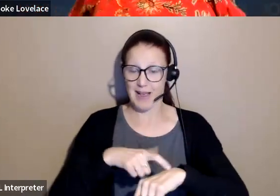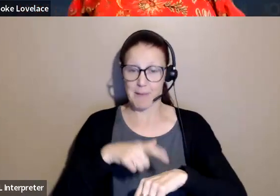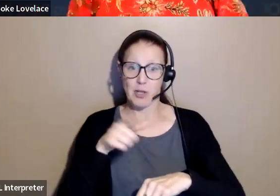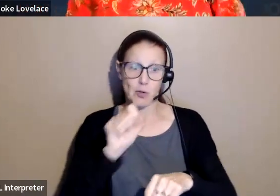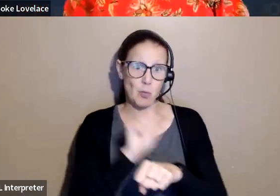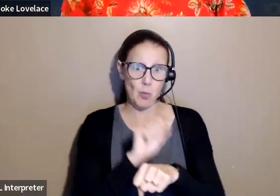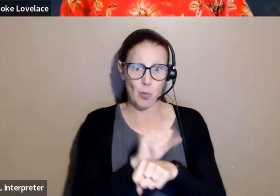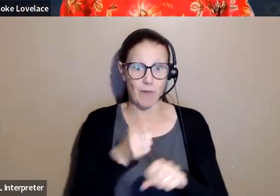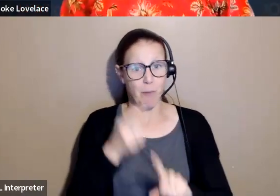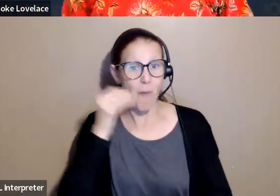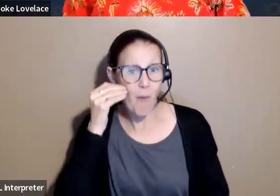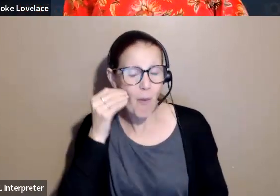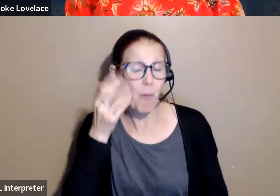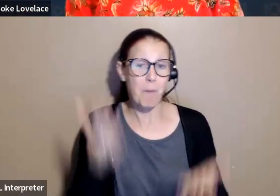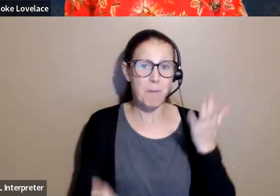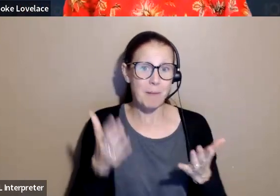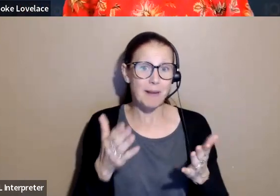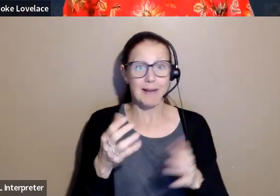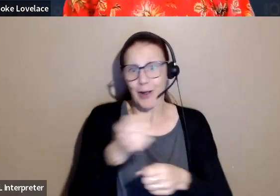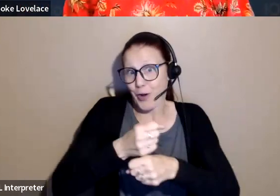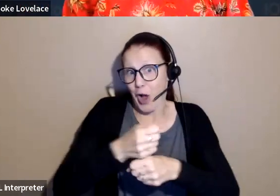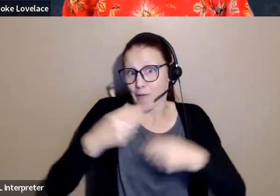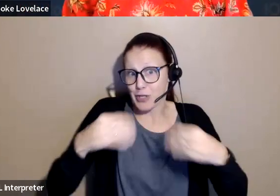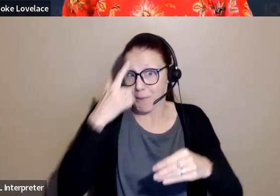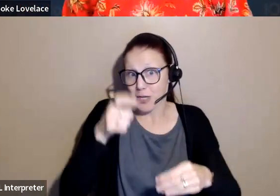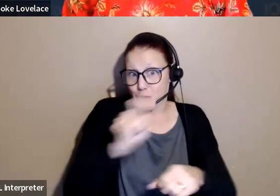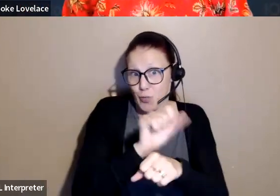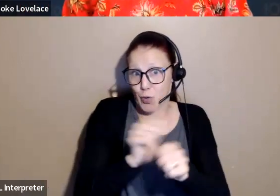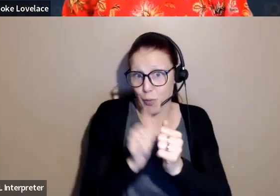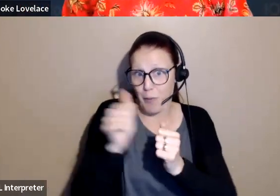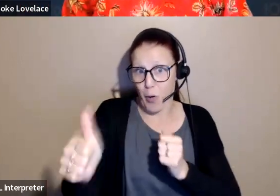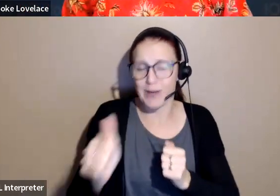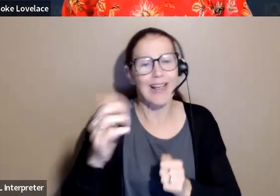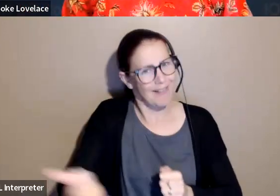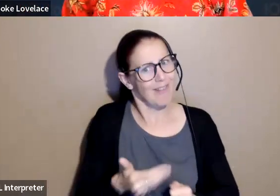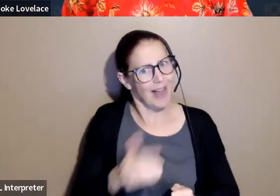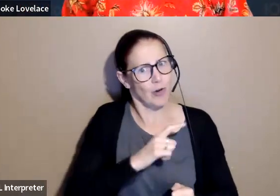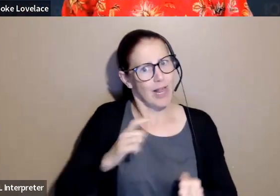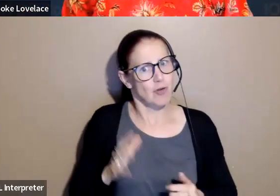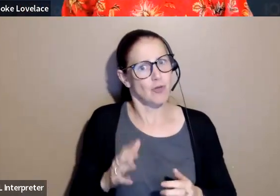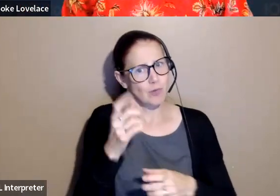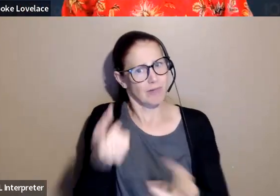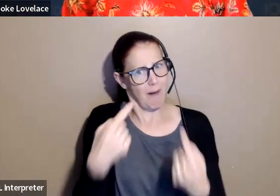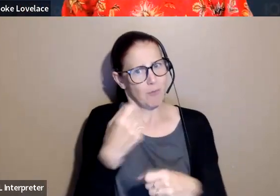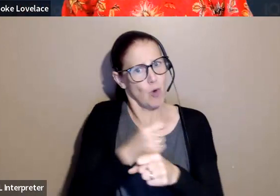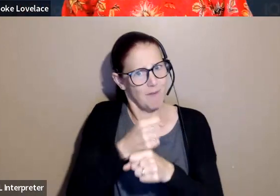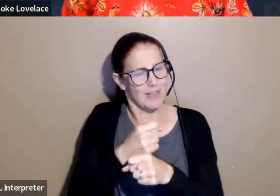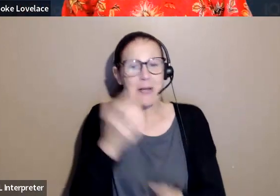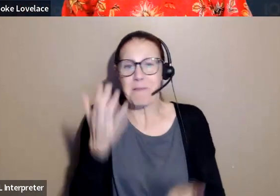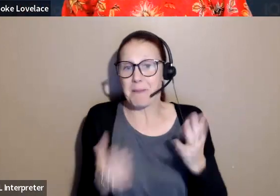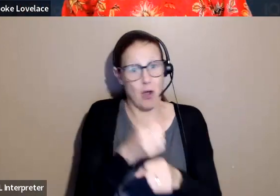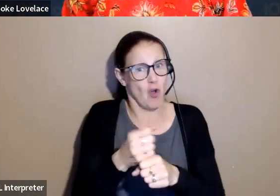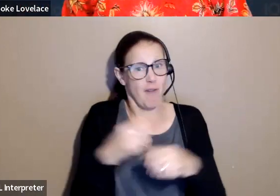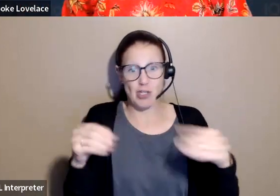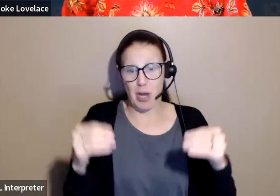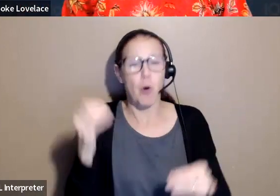out of home, or maybe in coffee shops because you work remotely, then invite your legislator to coffee, maybe at a coffee shop.